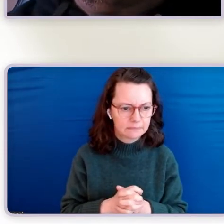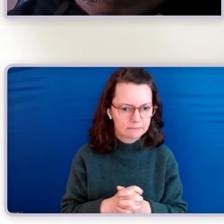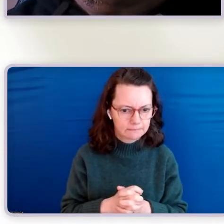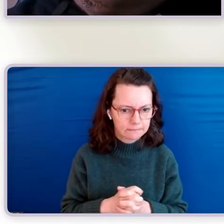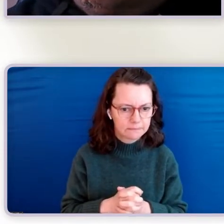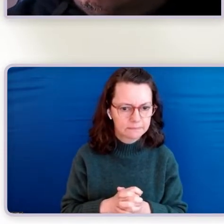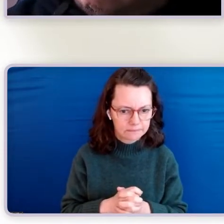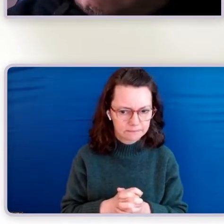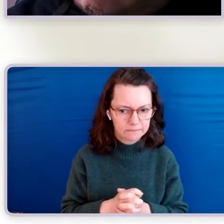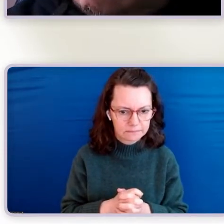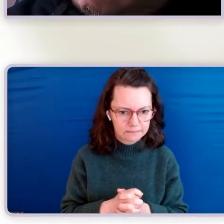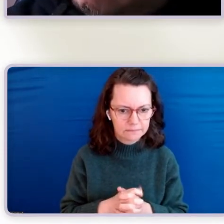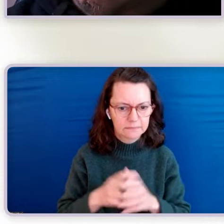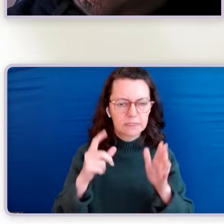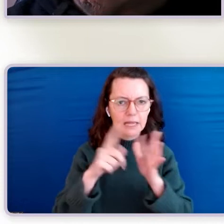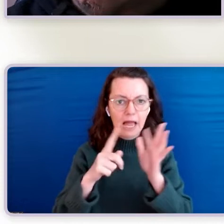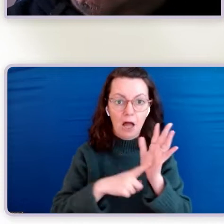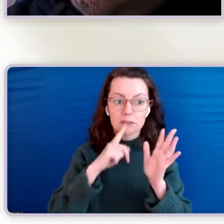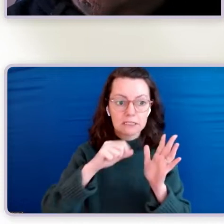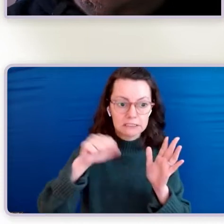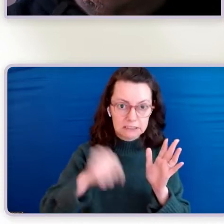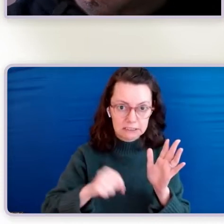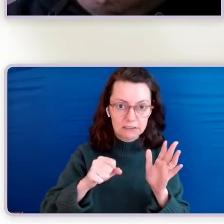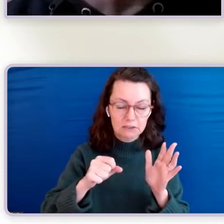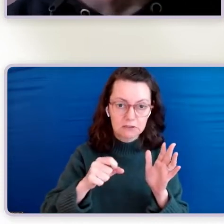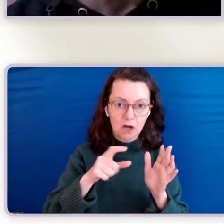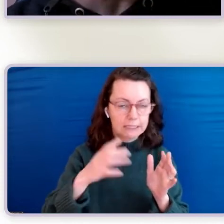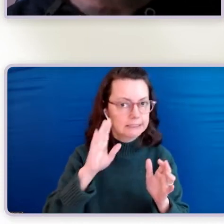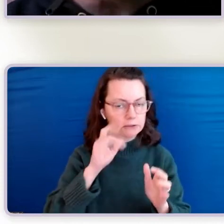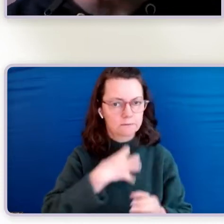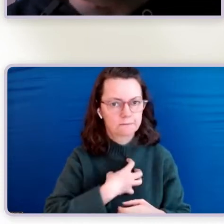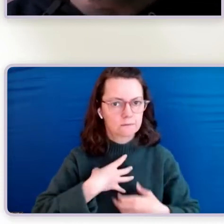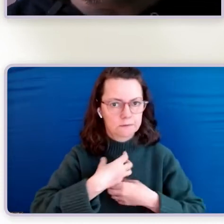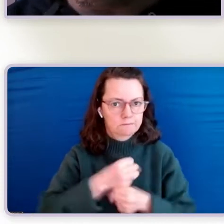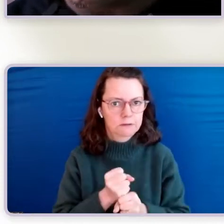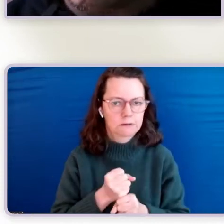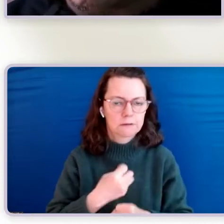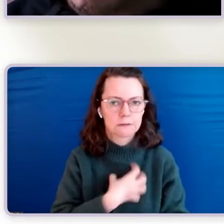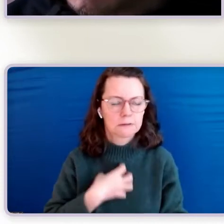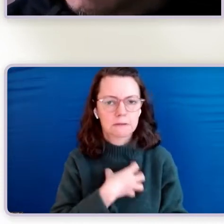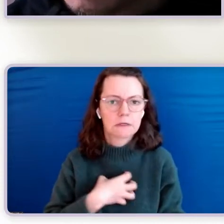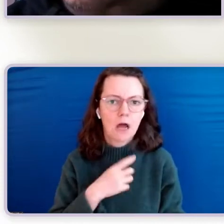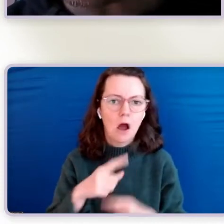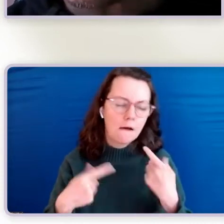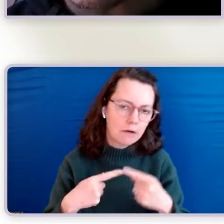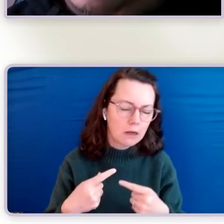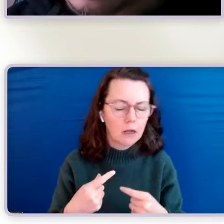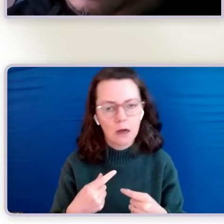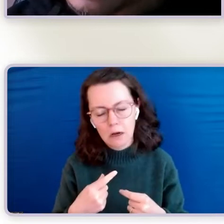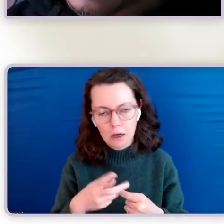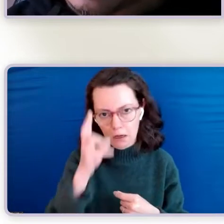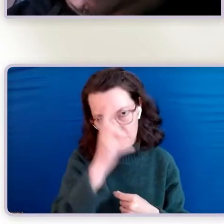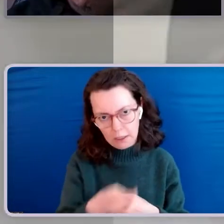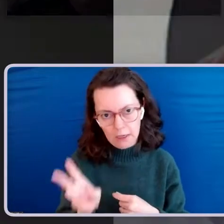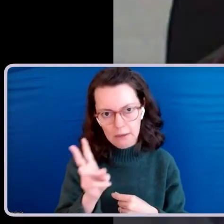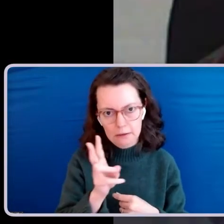100%, Dominic. And I can hear the frustration in your voice about how many times we have all talked to